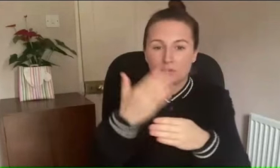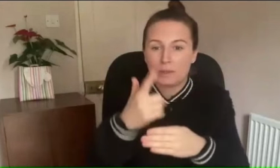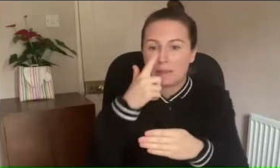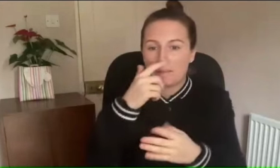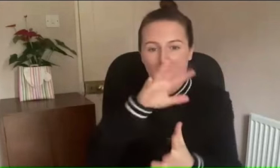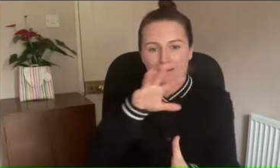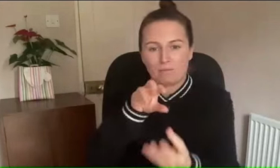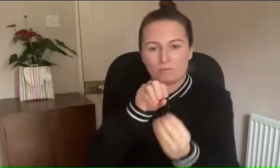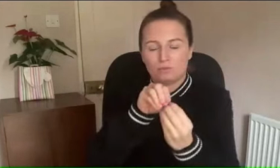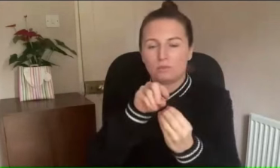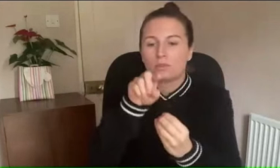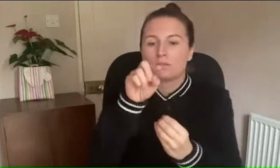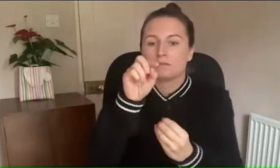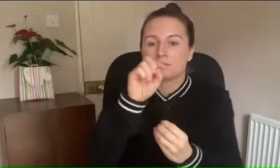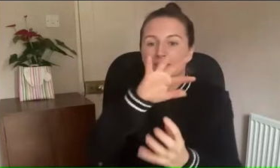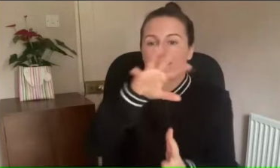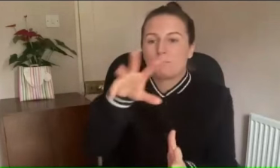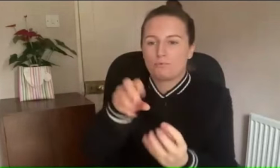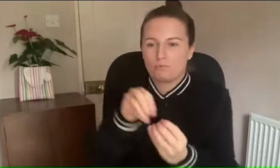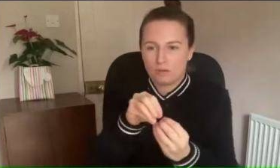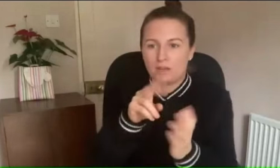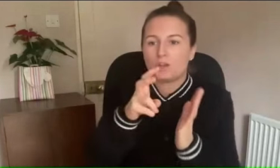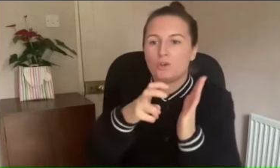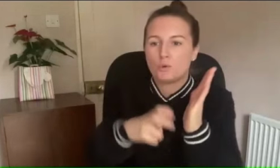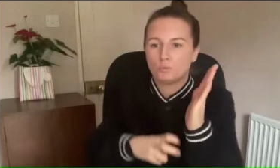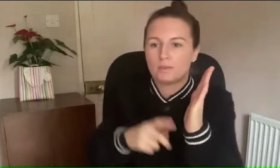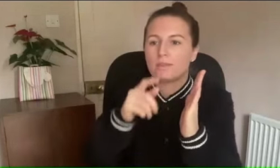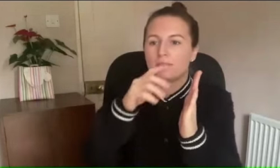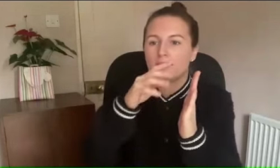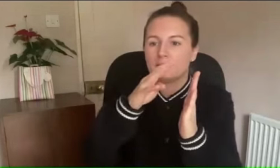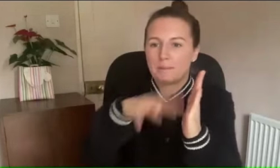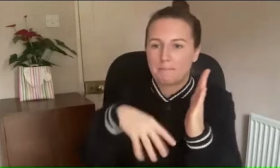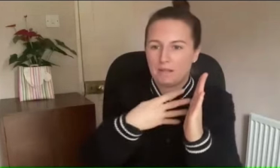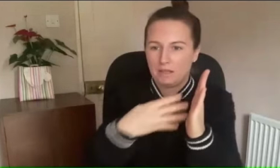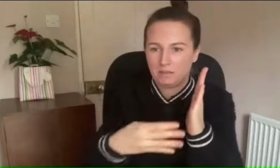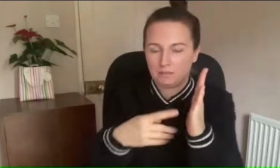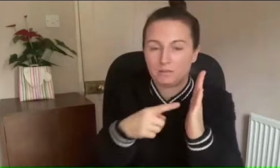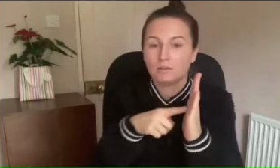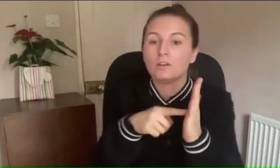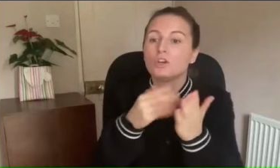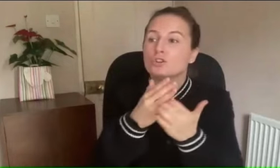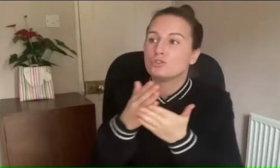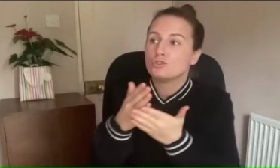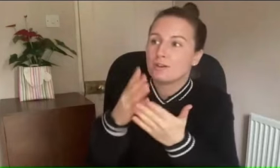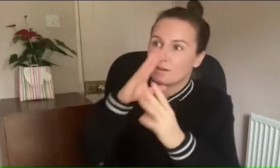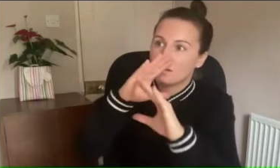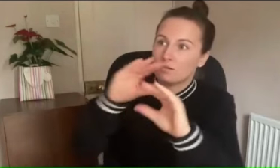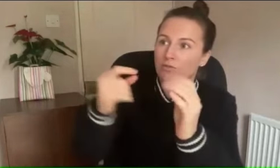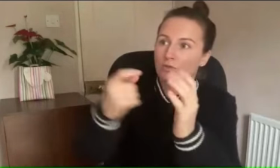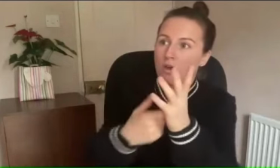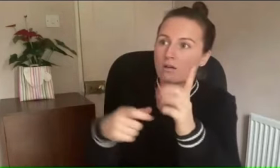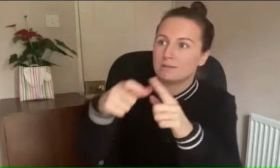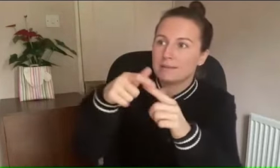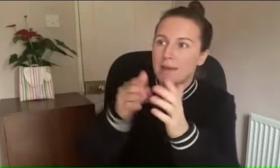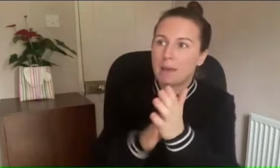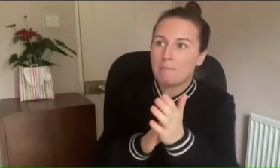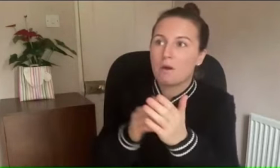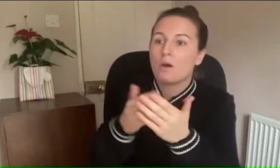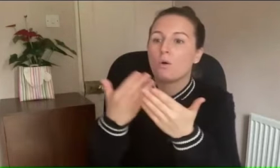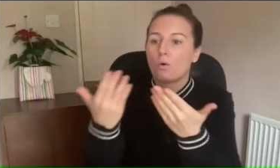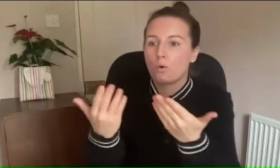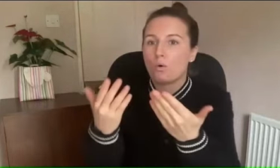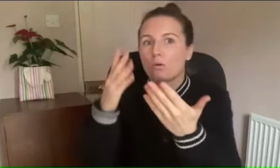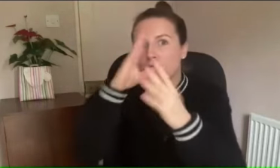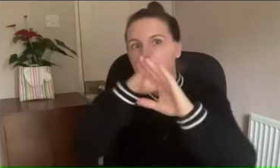Any strong features of your performance can be captured in your summary notes within the template, shared with your RDM, and